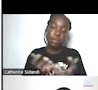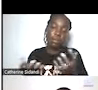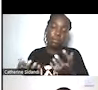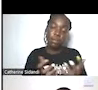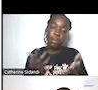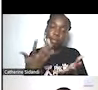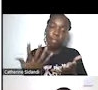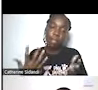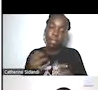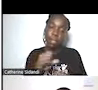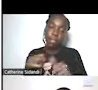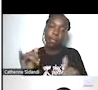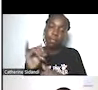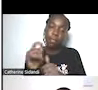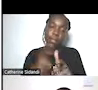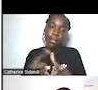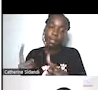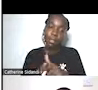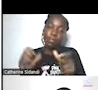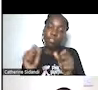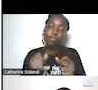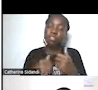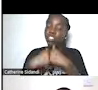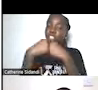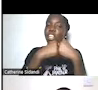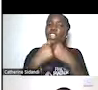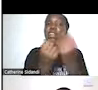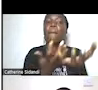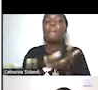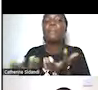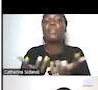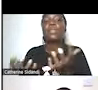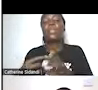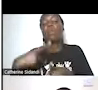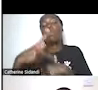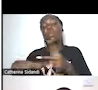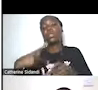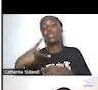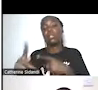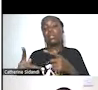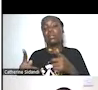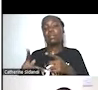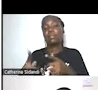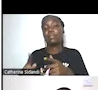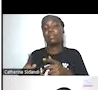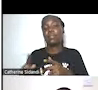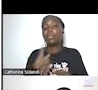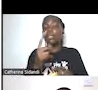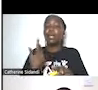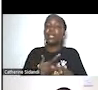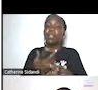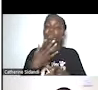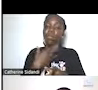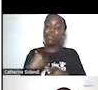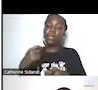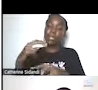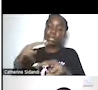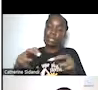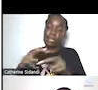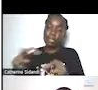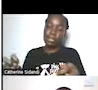can actually do what? Challenge the business processes, because you only do analysis and leave it there. So we also need, the analysts also need to understand the business